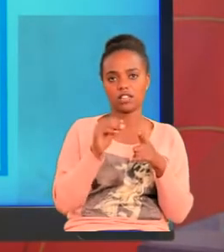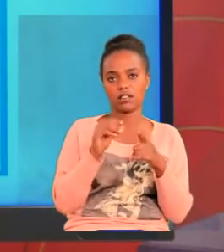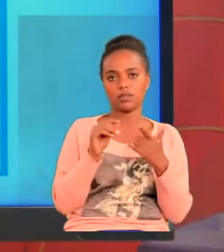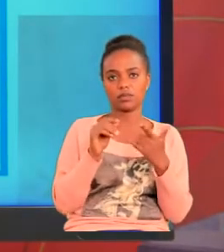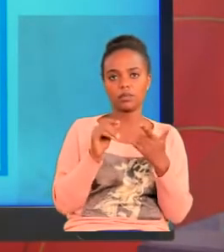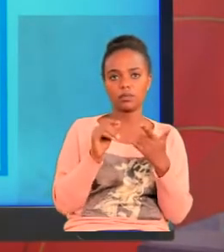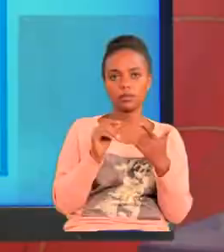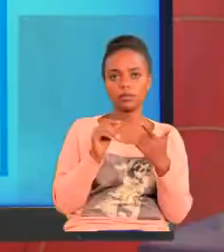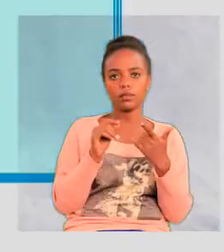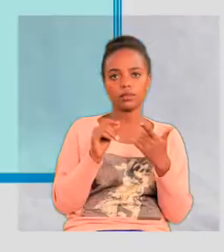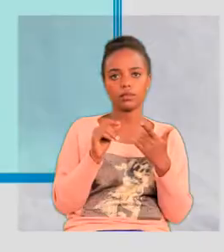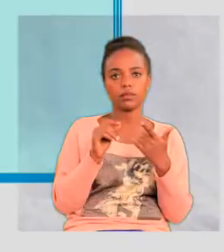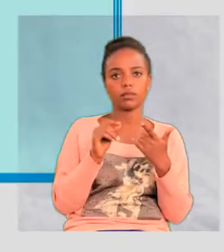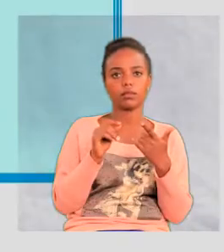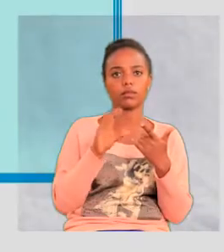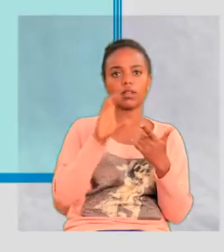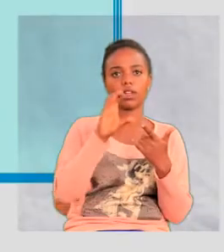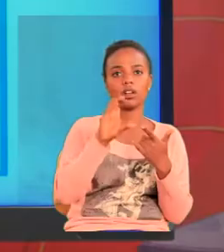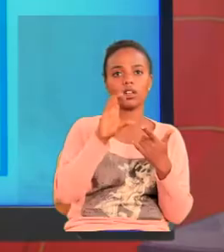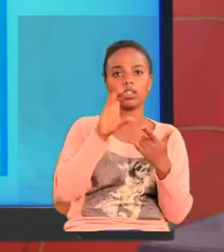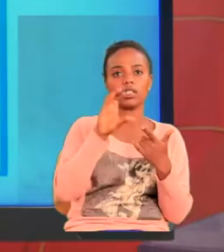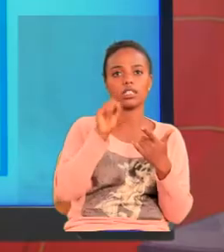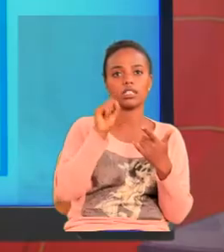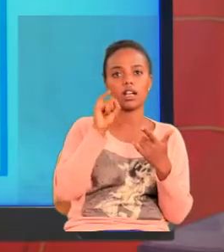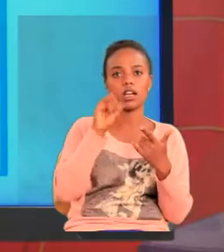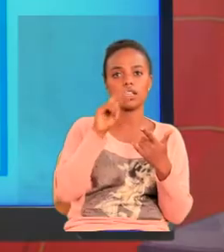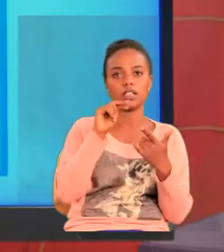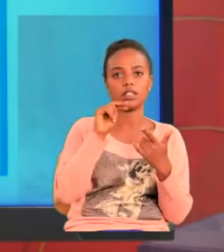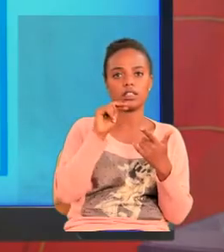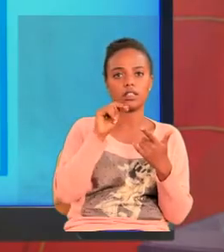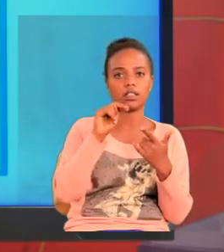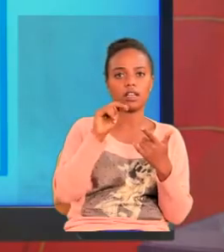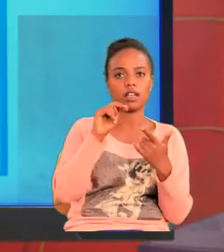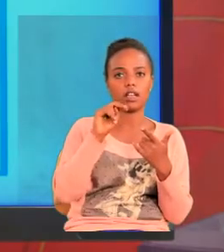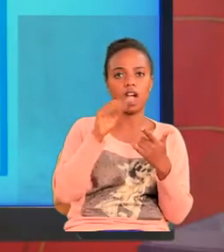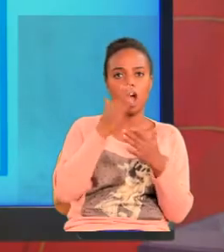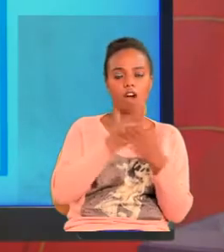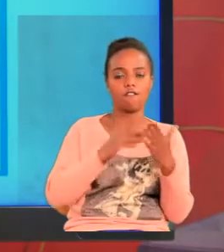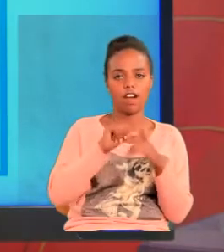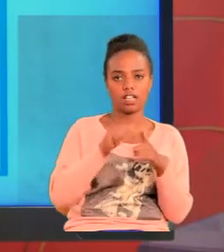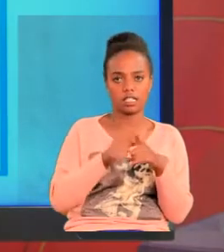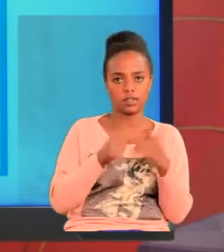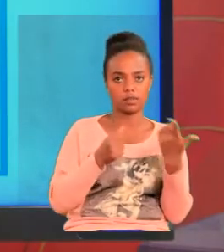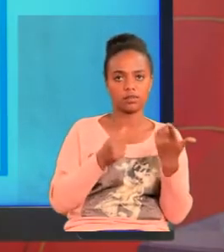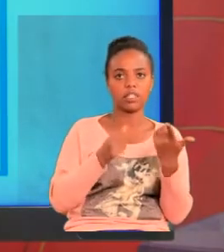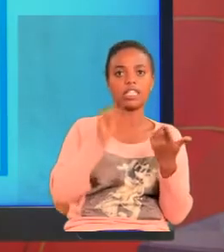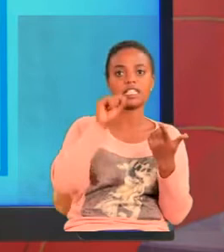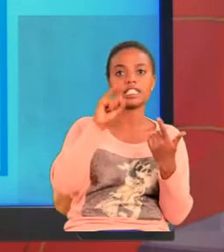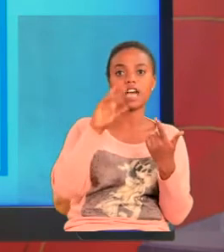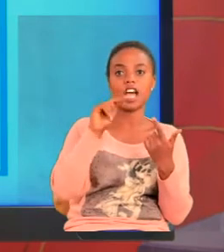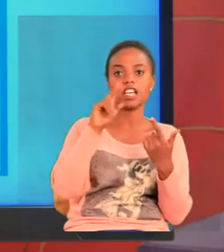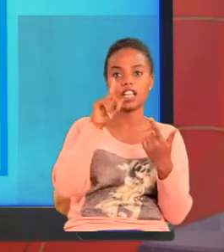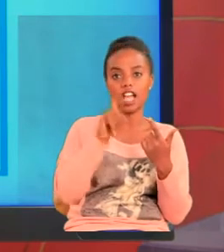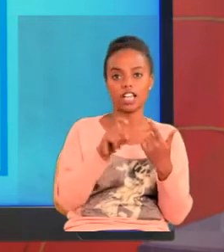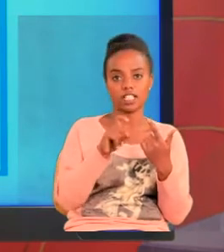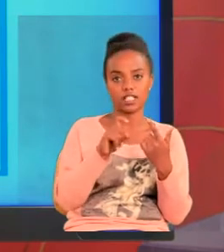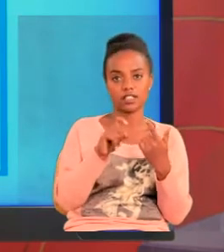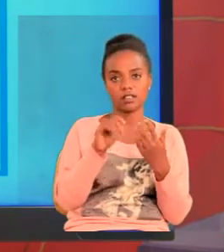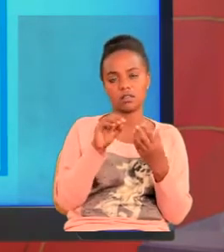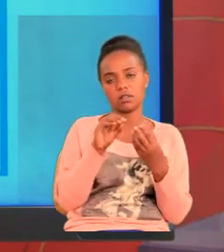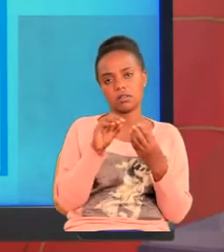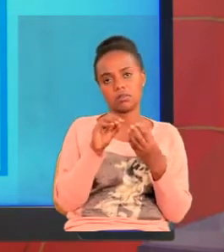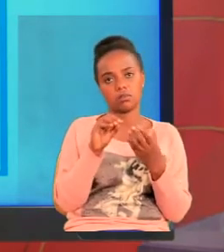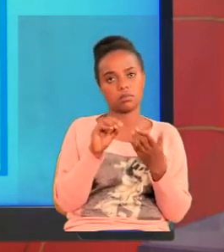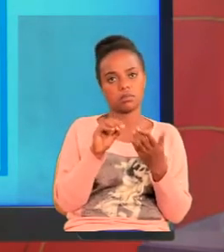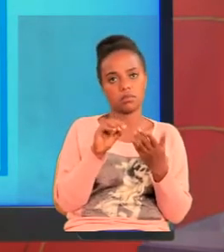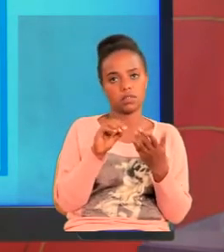by 2 sin x cos x. From this sin 2x means it is sin x plus x, therefore this is equal to